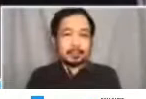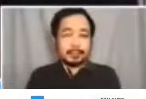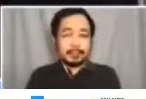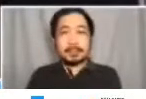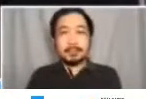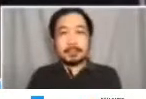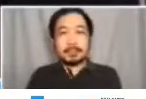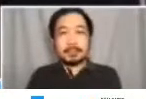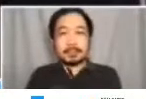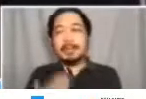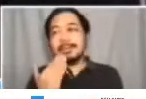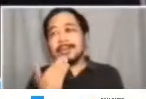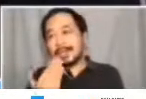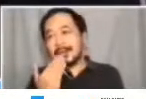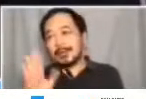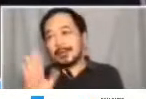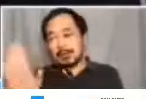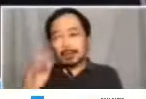implement?